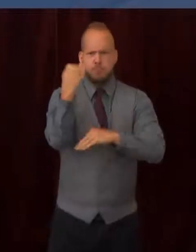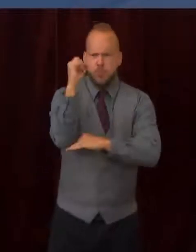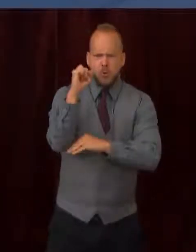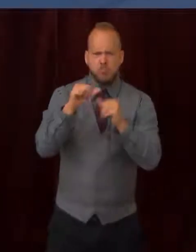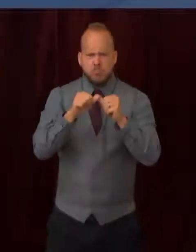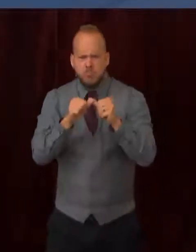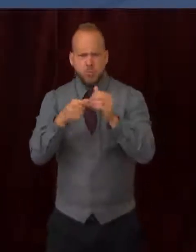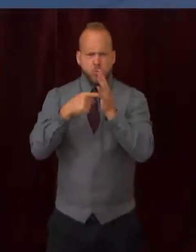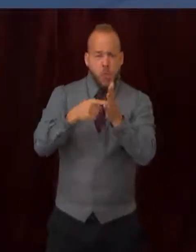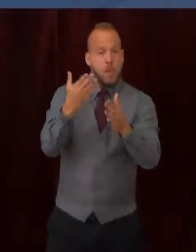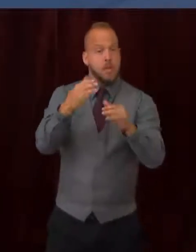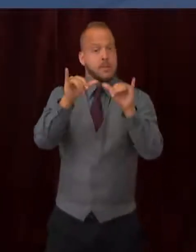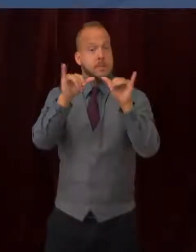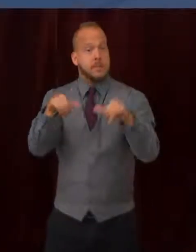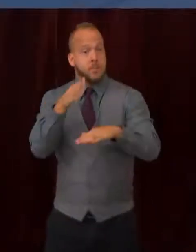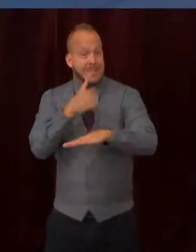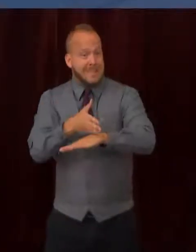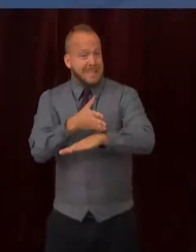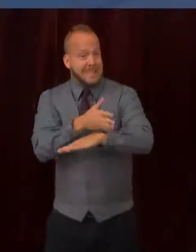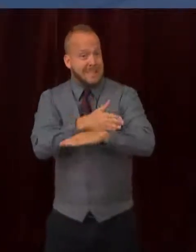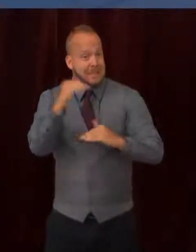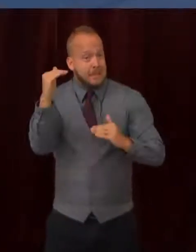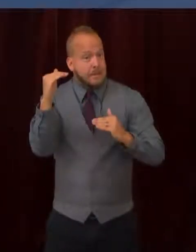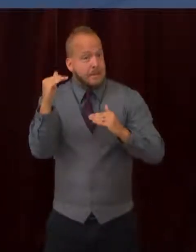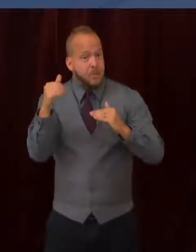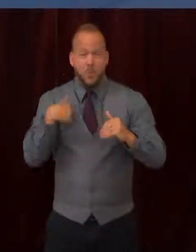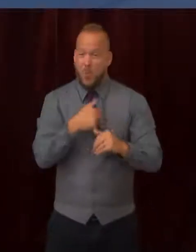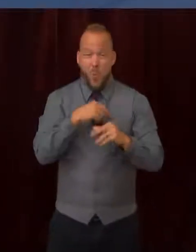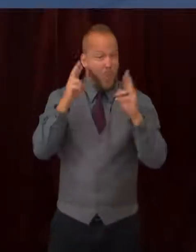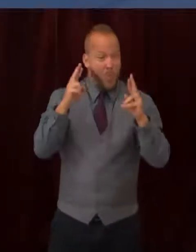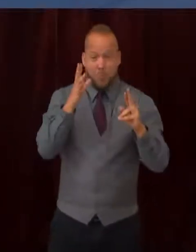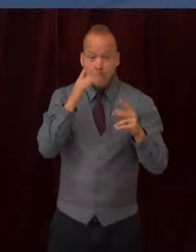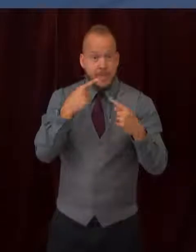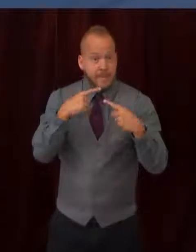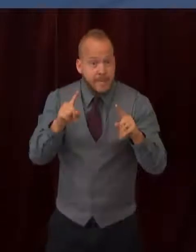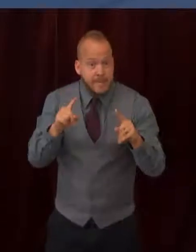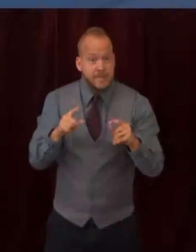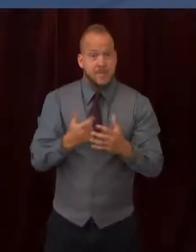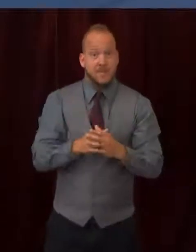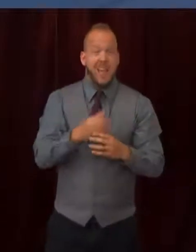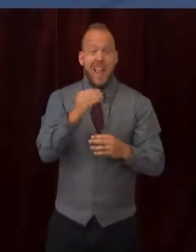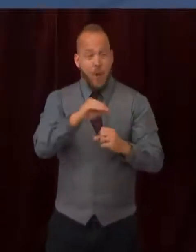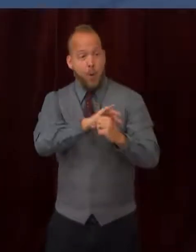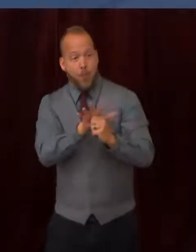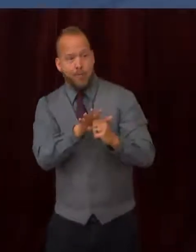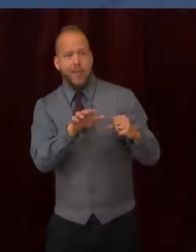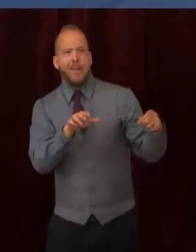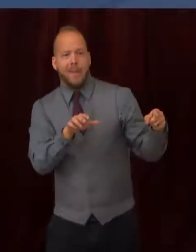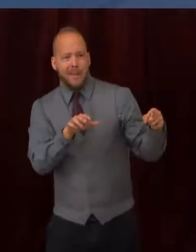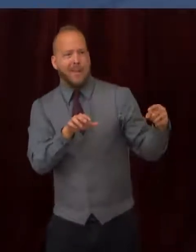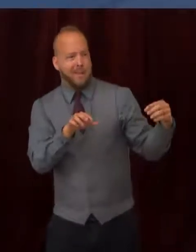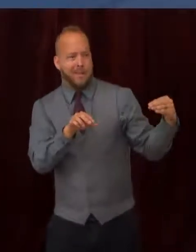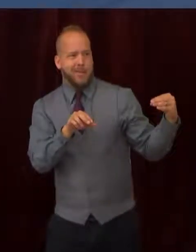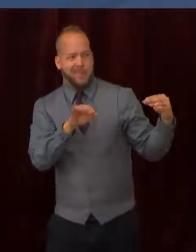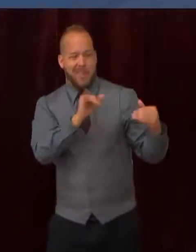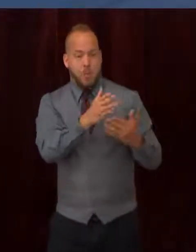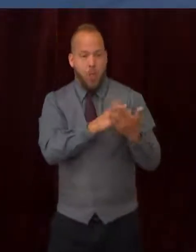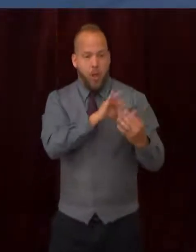And COVID-19 will be just part of this. The president's comments,